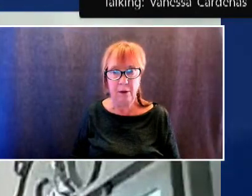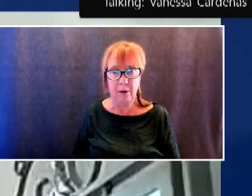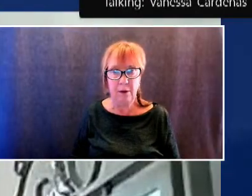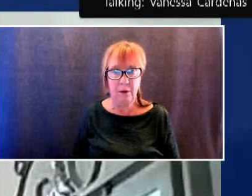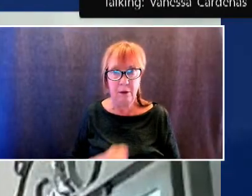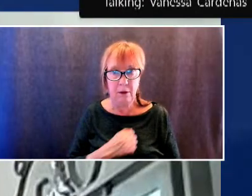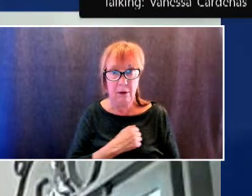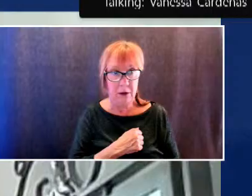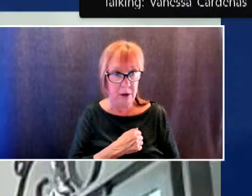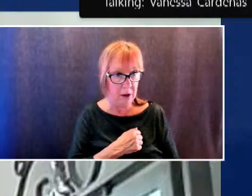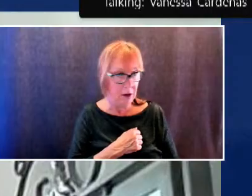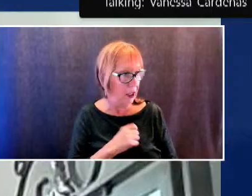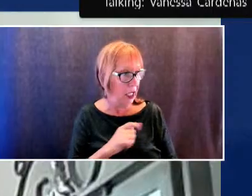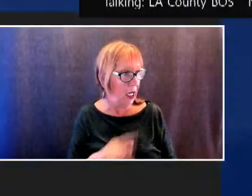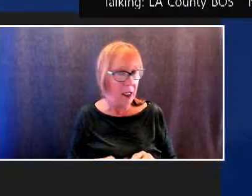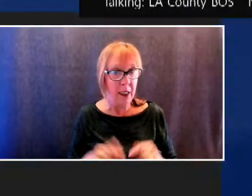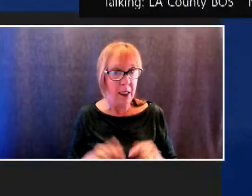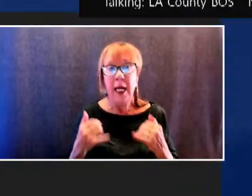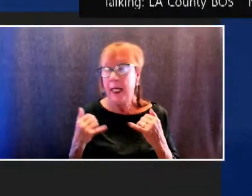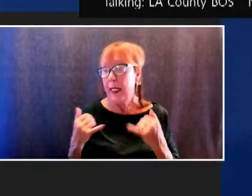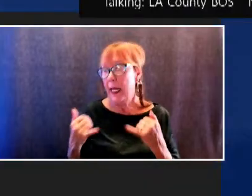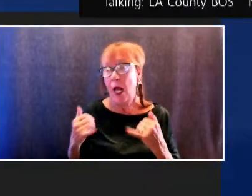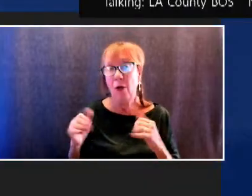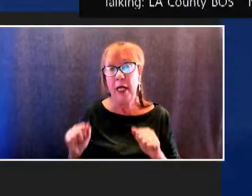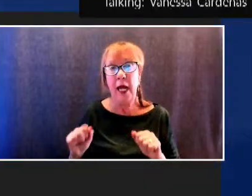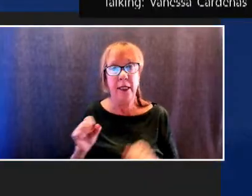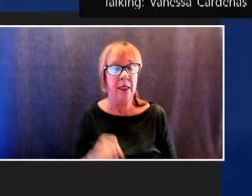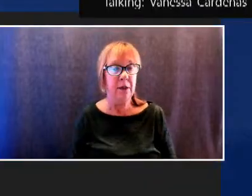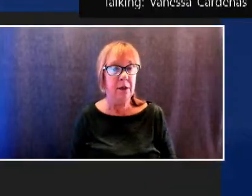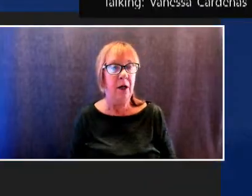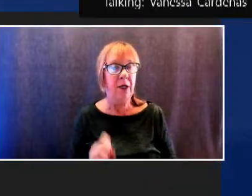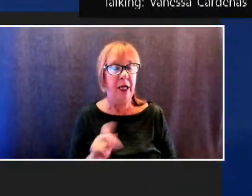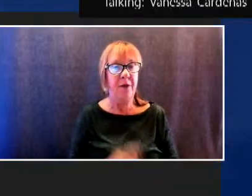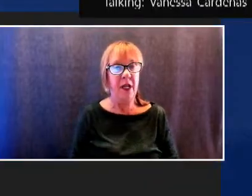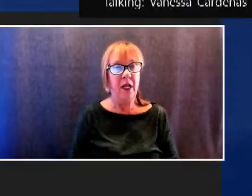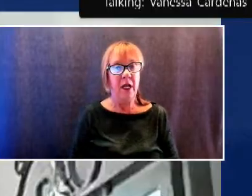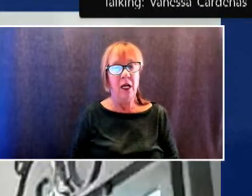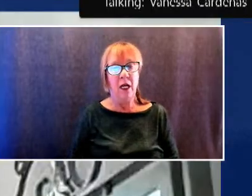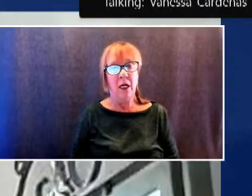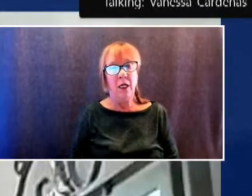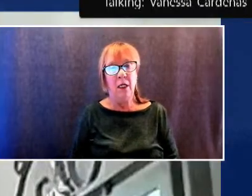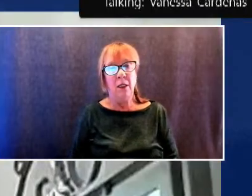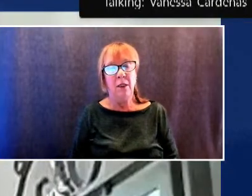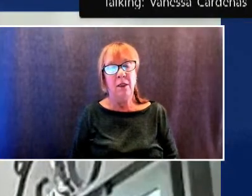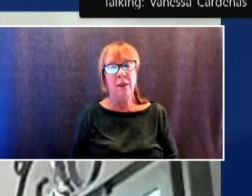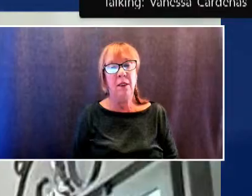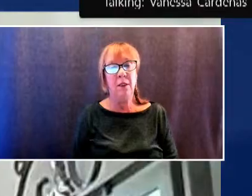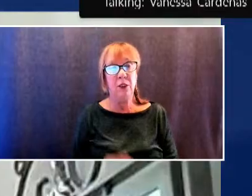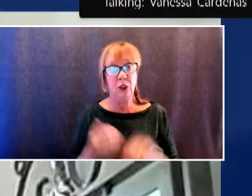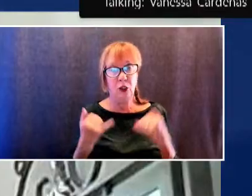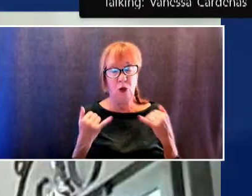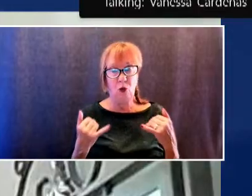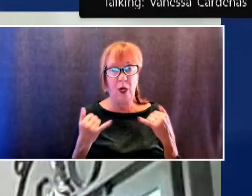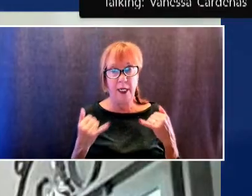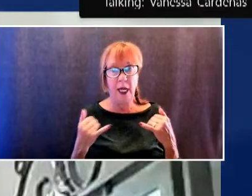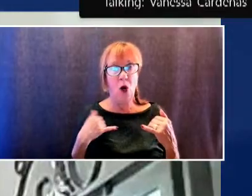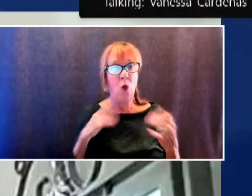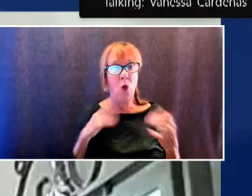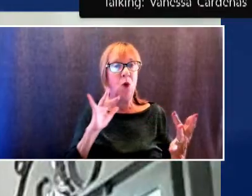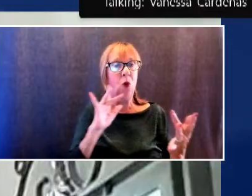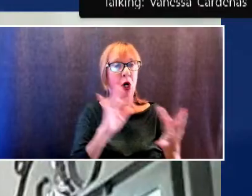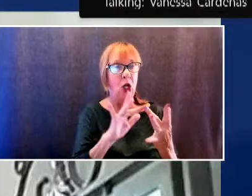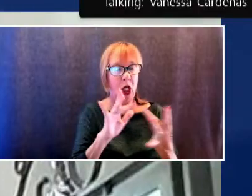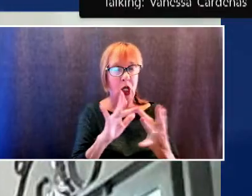Sorry, you can't hear me? Now we can, yes. Oh, you can. Okay, great. So at this time, we'll be reaching out